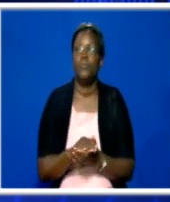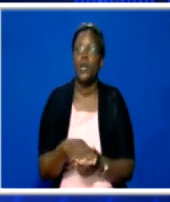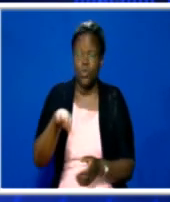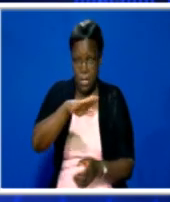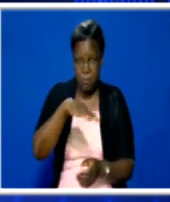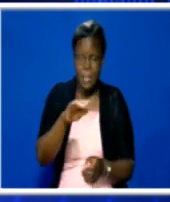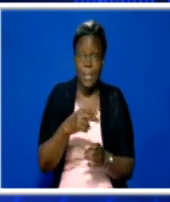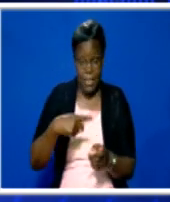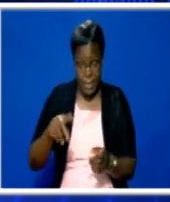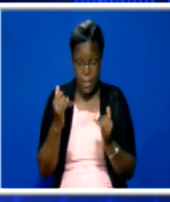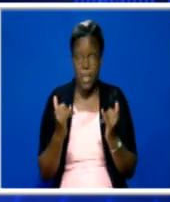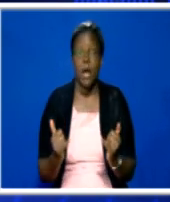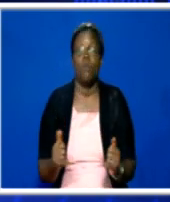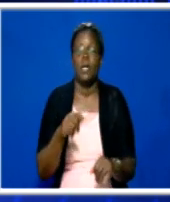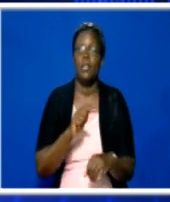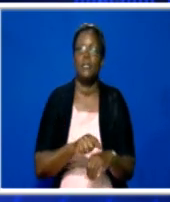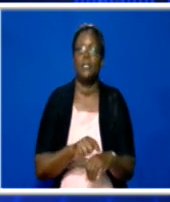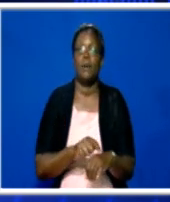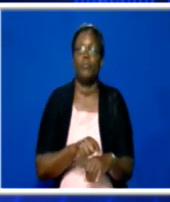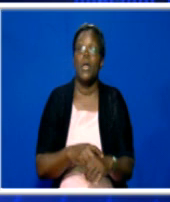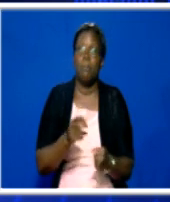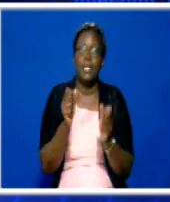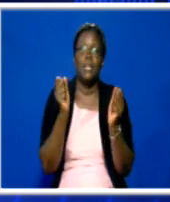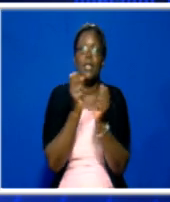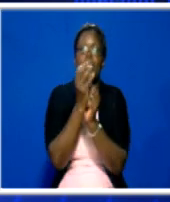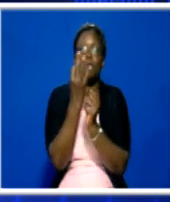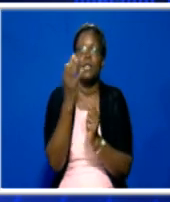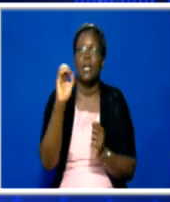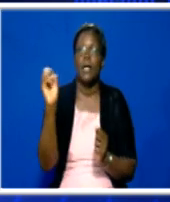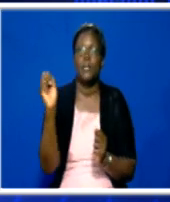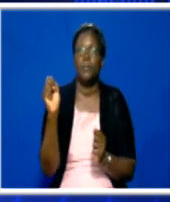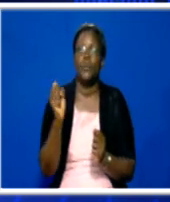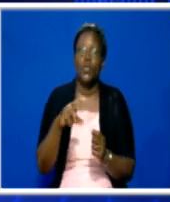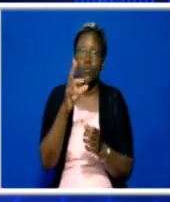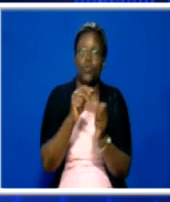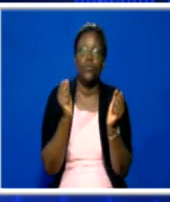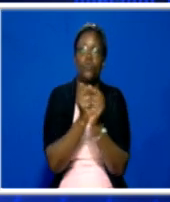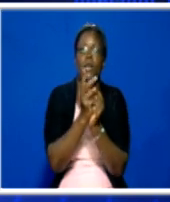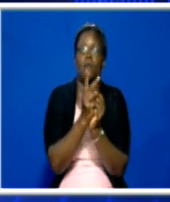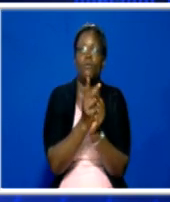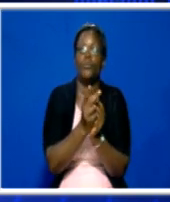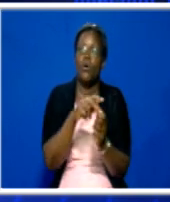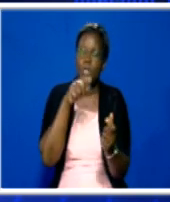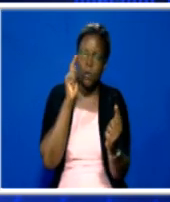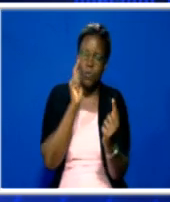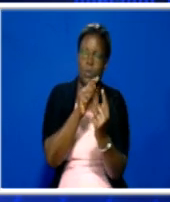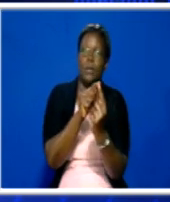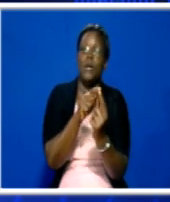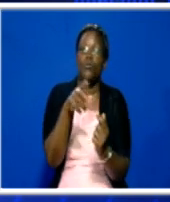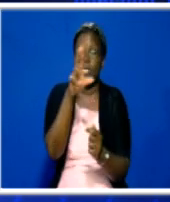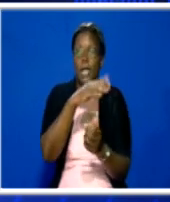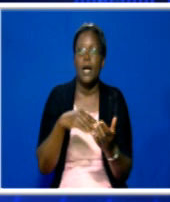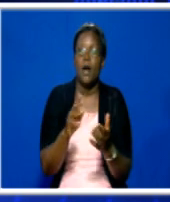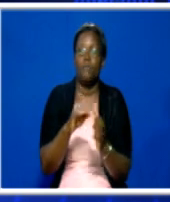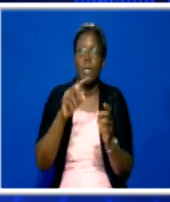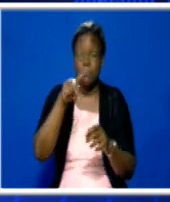basics right at this moment. 11:30 a.m. all the way to noon on the dot, we will have our